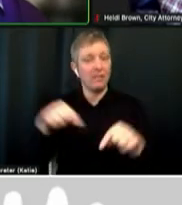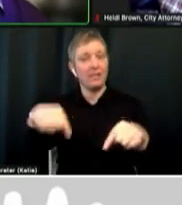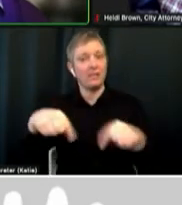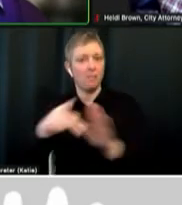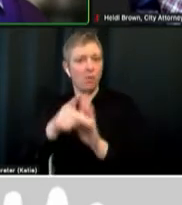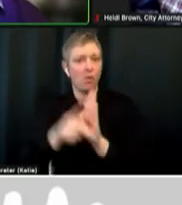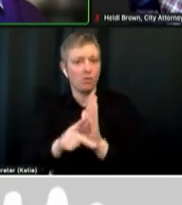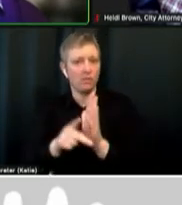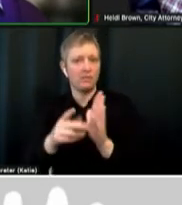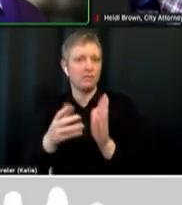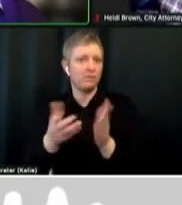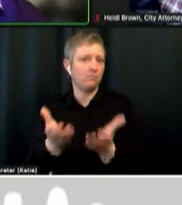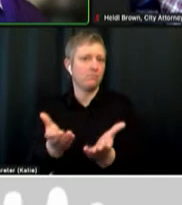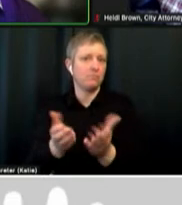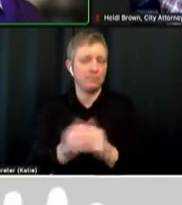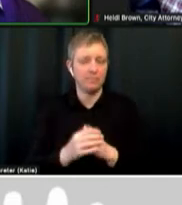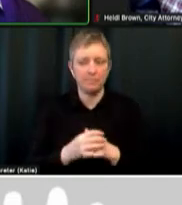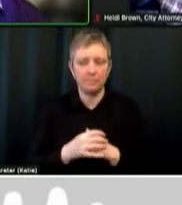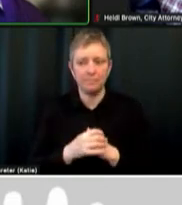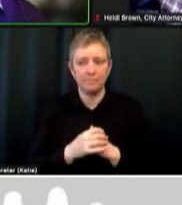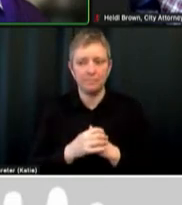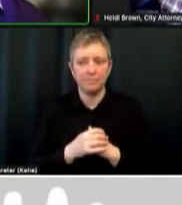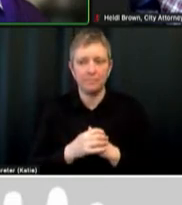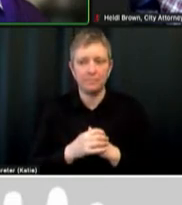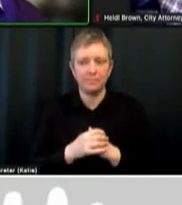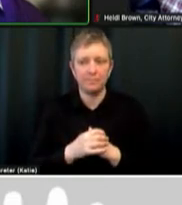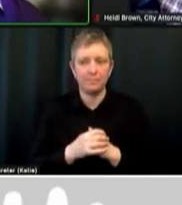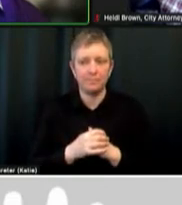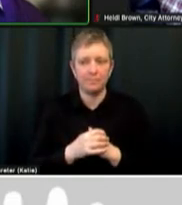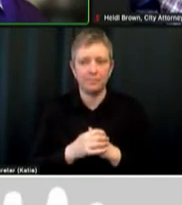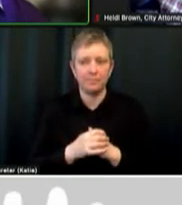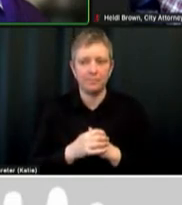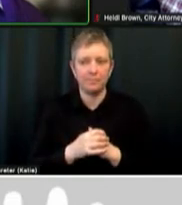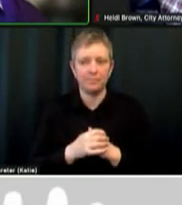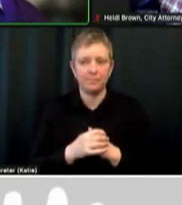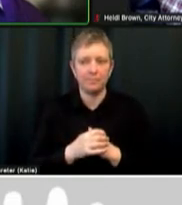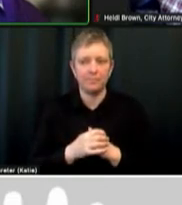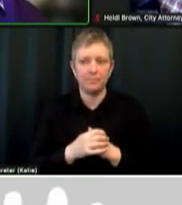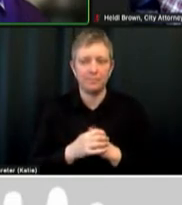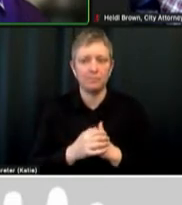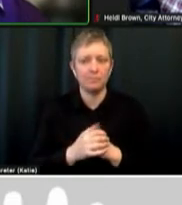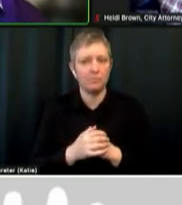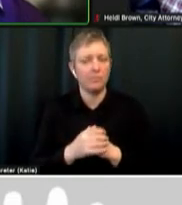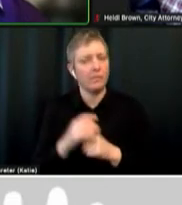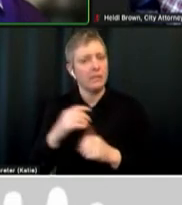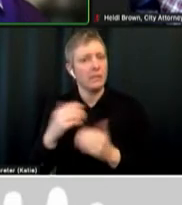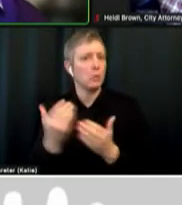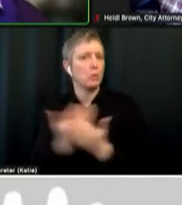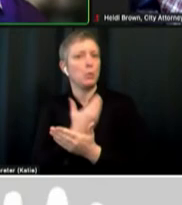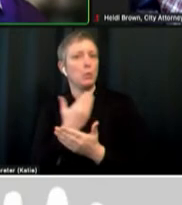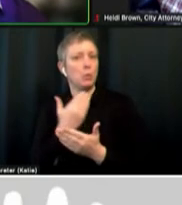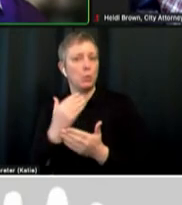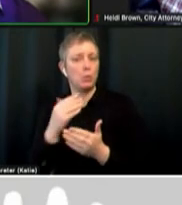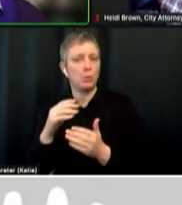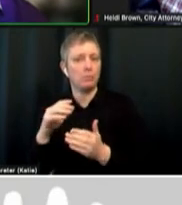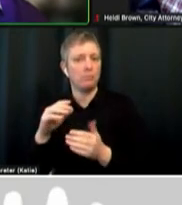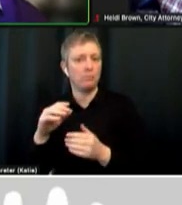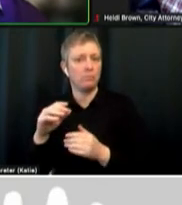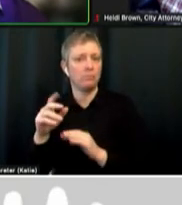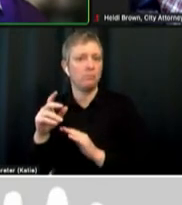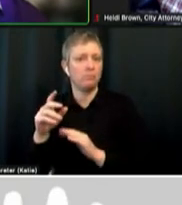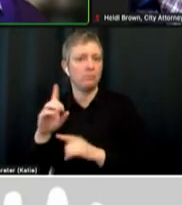directive. Again, it is a new directive. I believe you can find it starting at, is it the